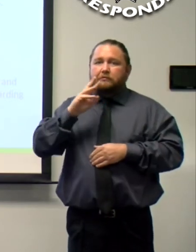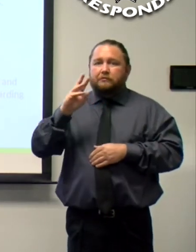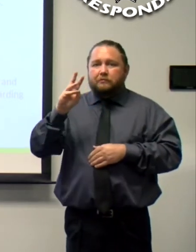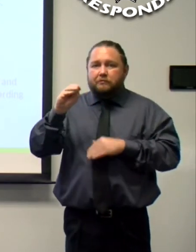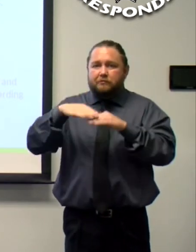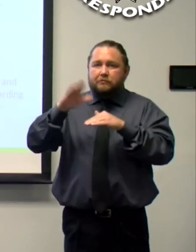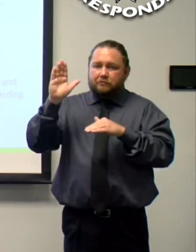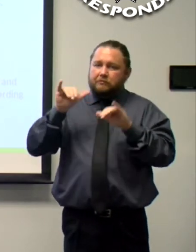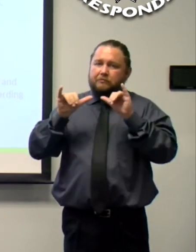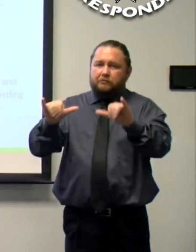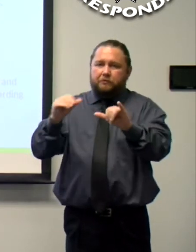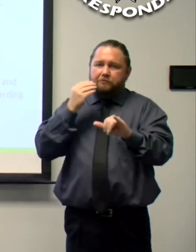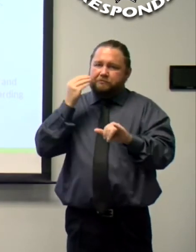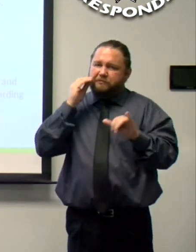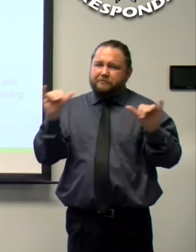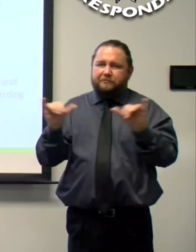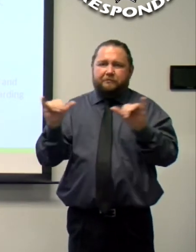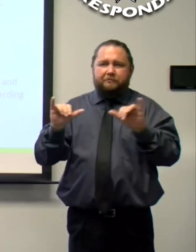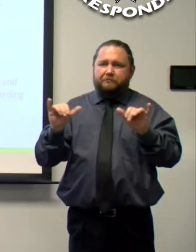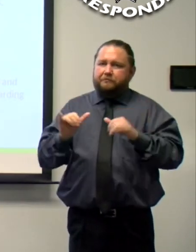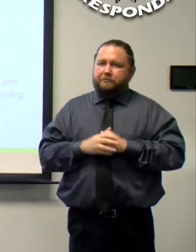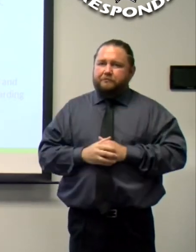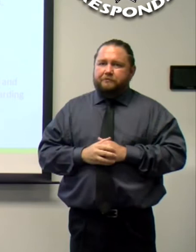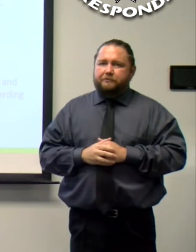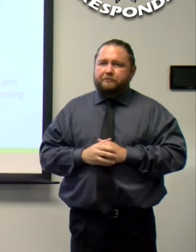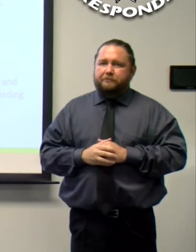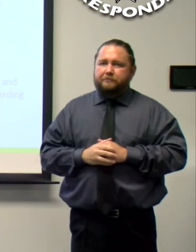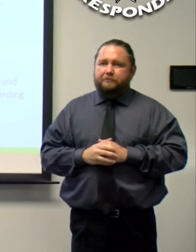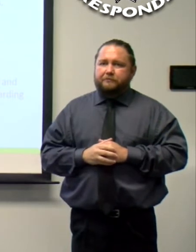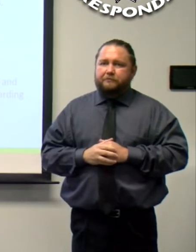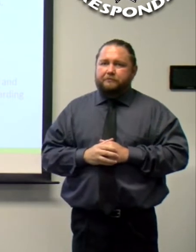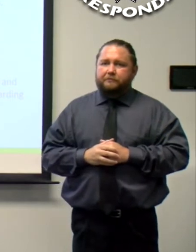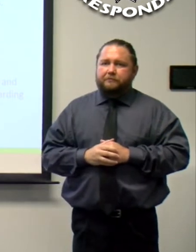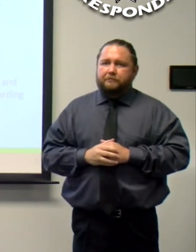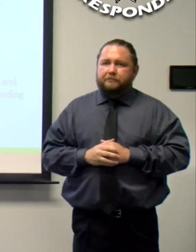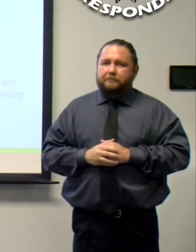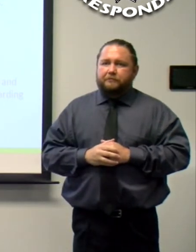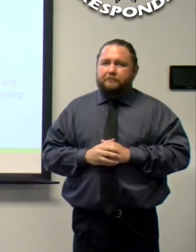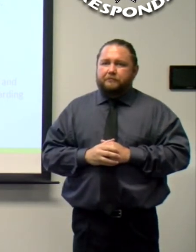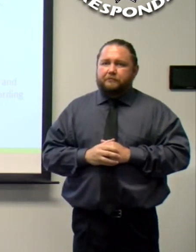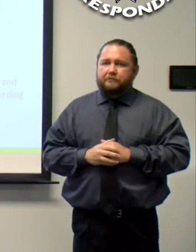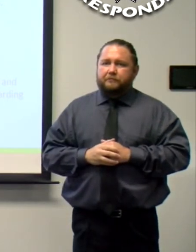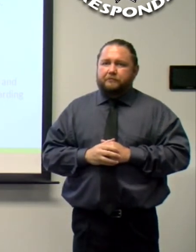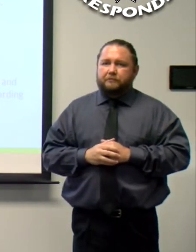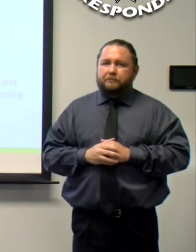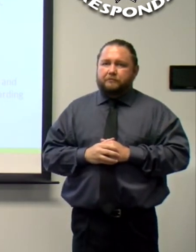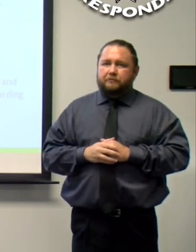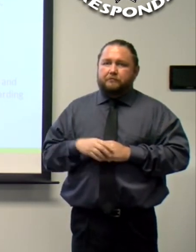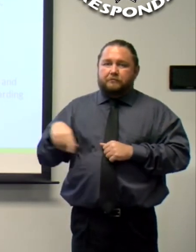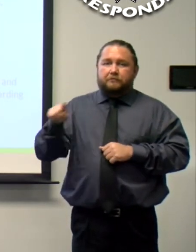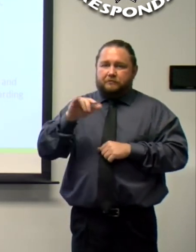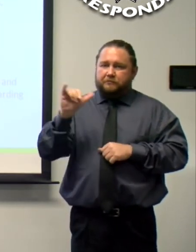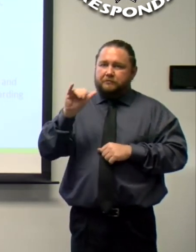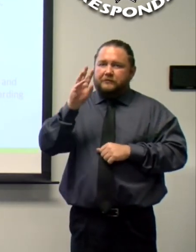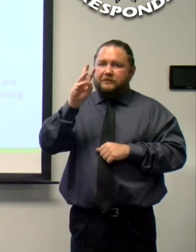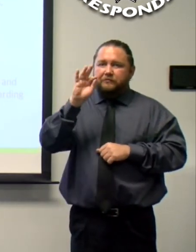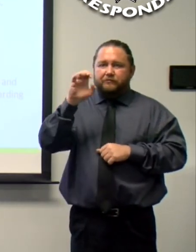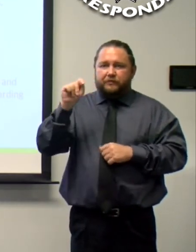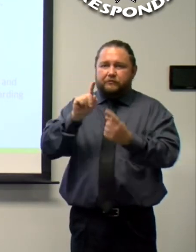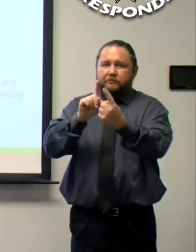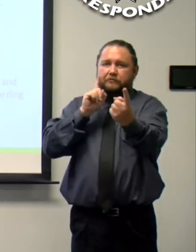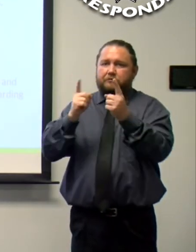all people should continue in phase 2 to maximize the distance, 6 feet, from others in public. But